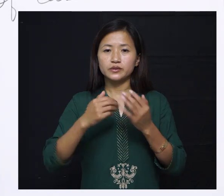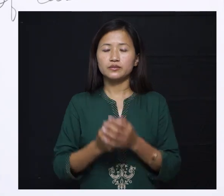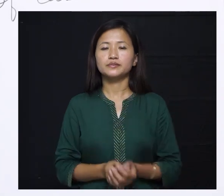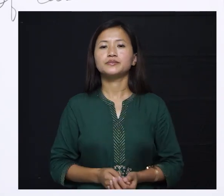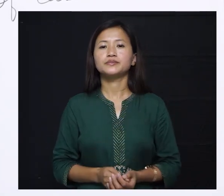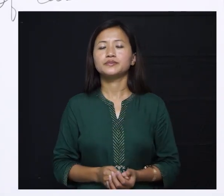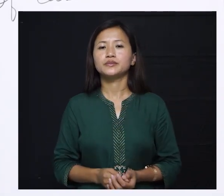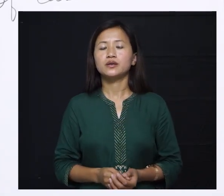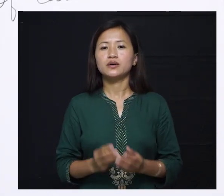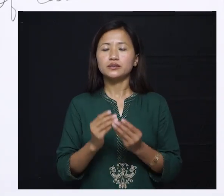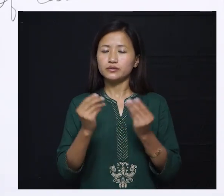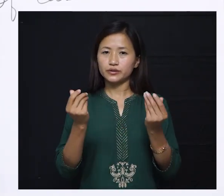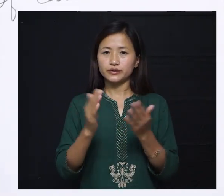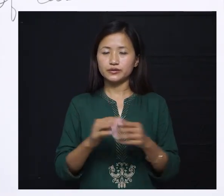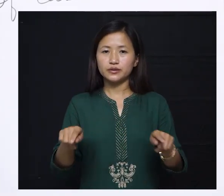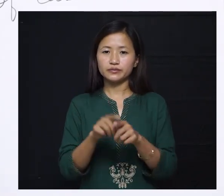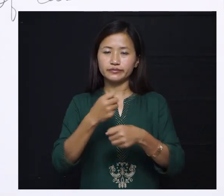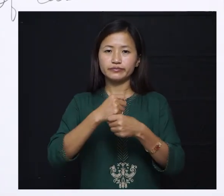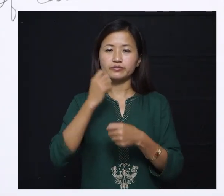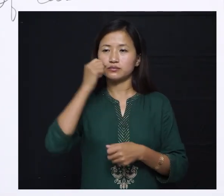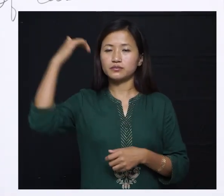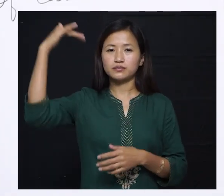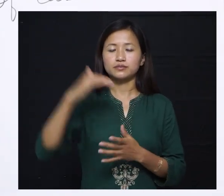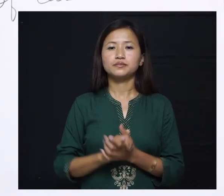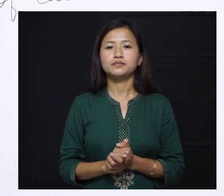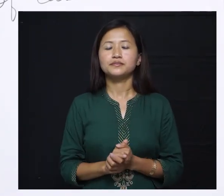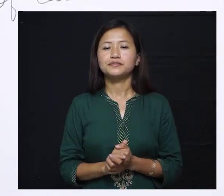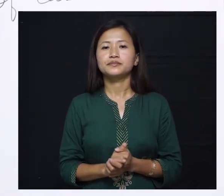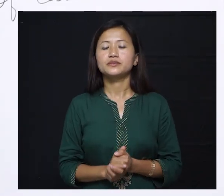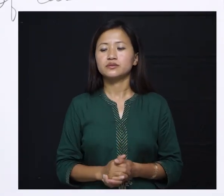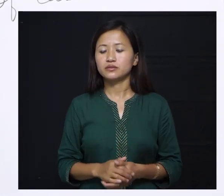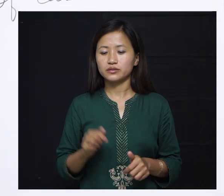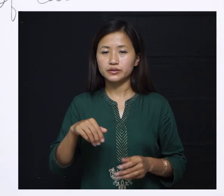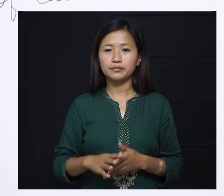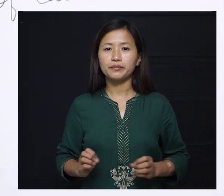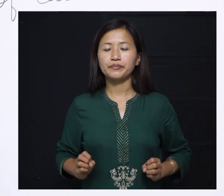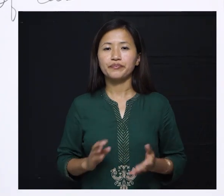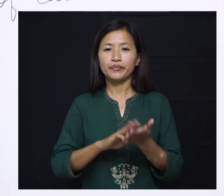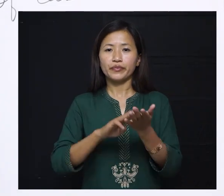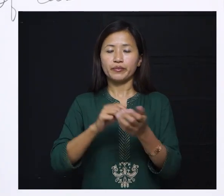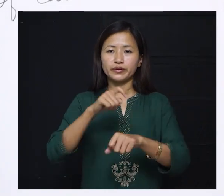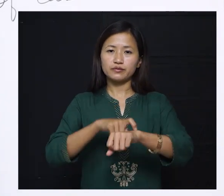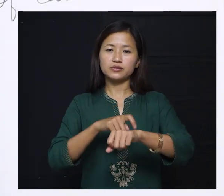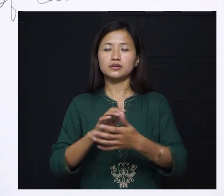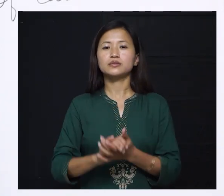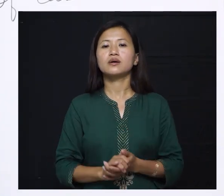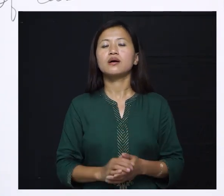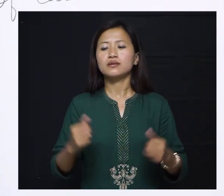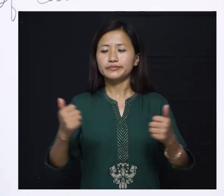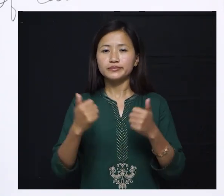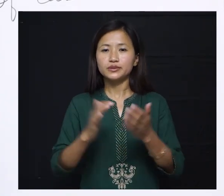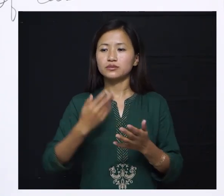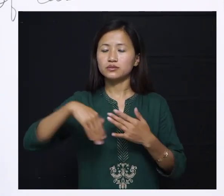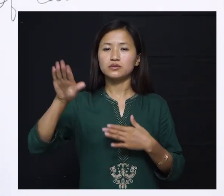come to the traders and craftsmen. So in the medieval times, there were rulers, there were battles going